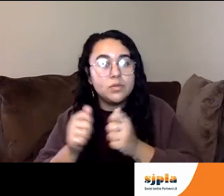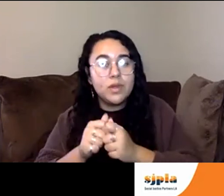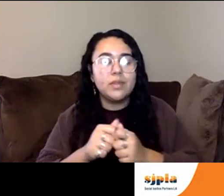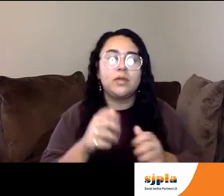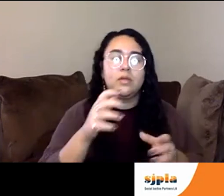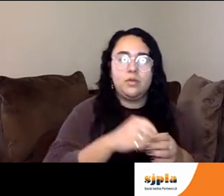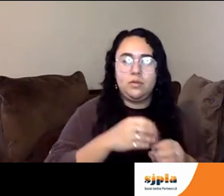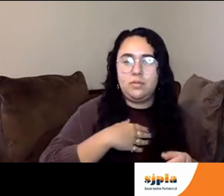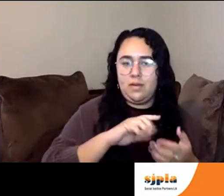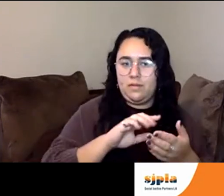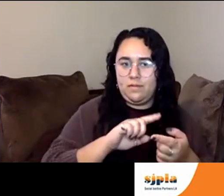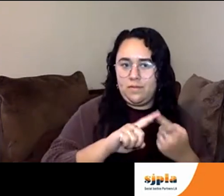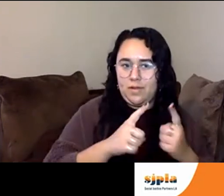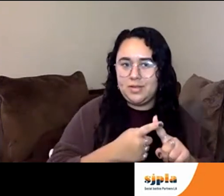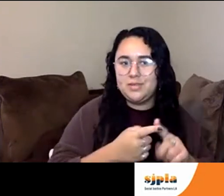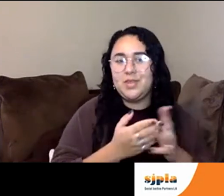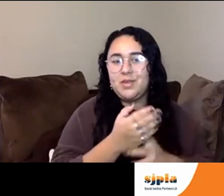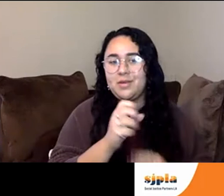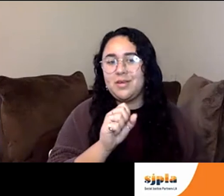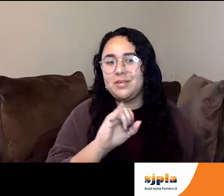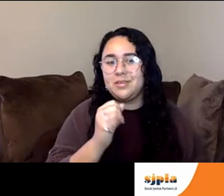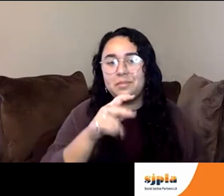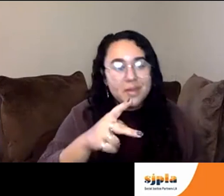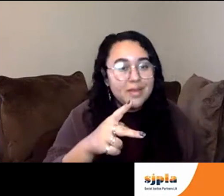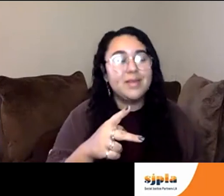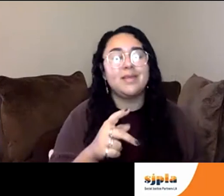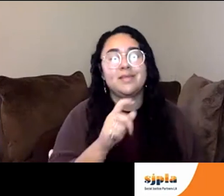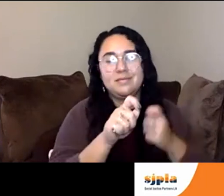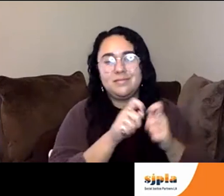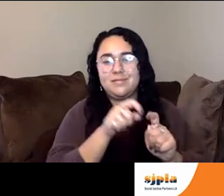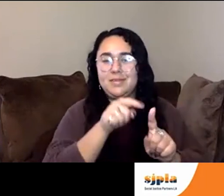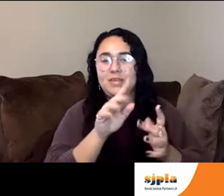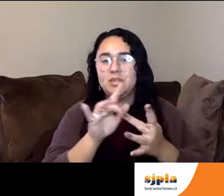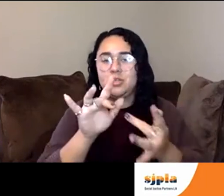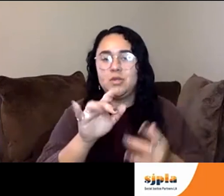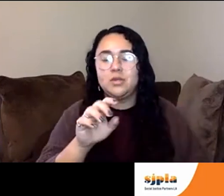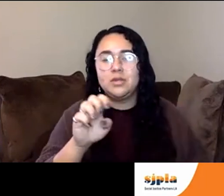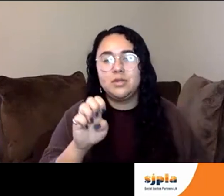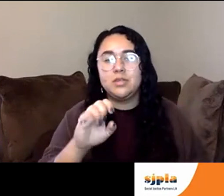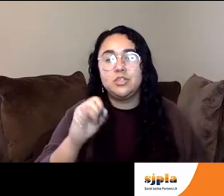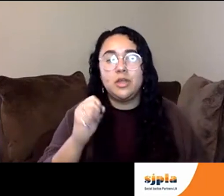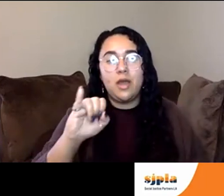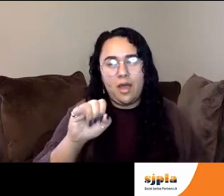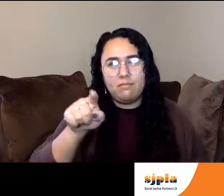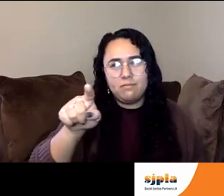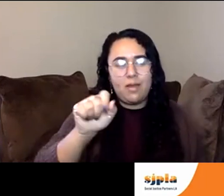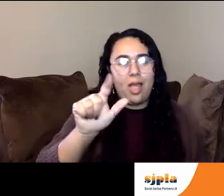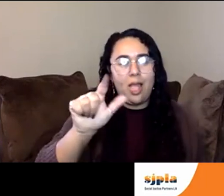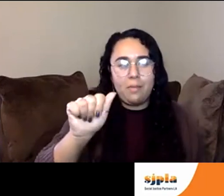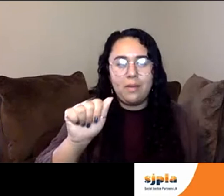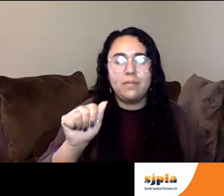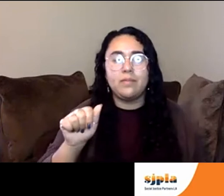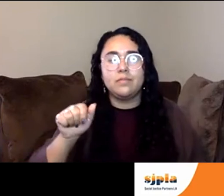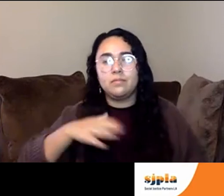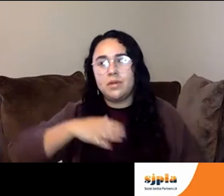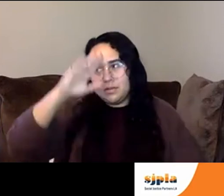I've made through SJP and through specifically that trip to EJI. He he has friends